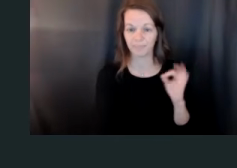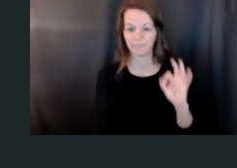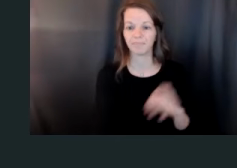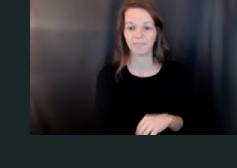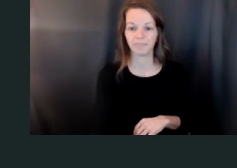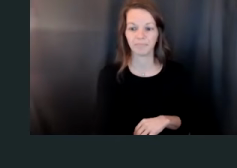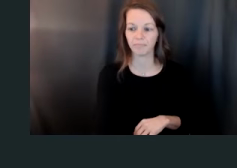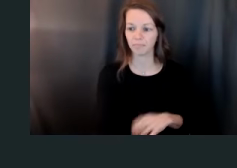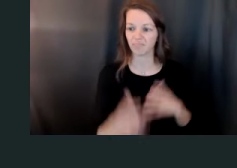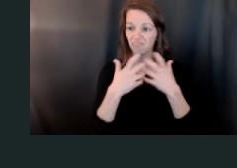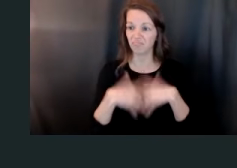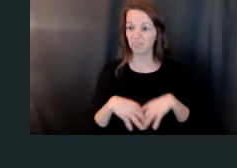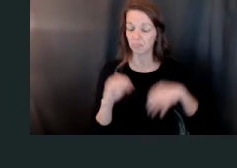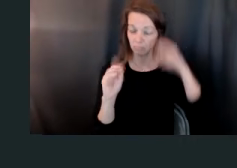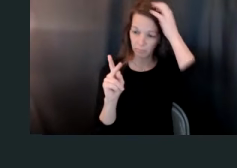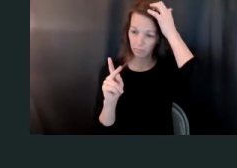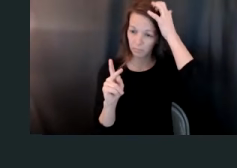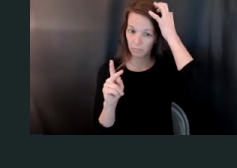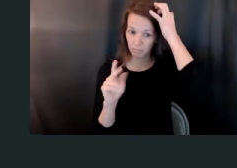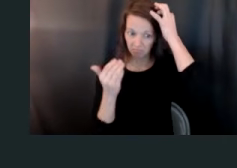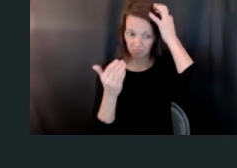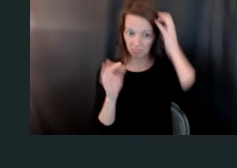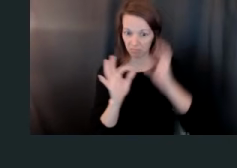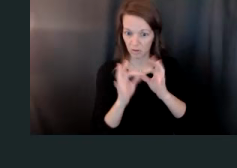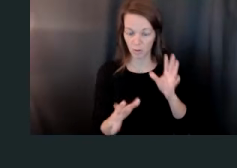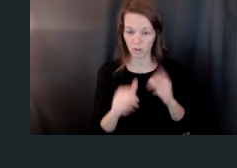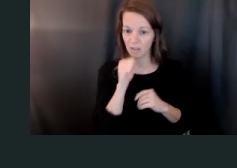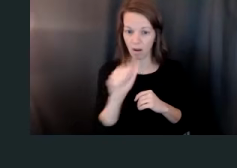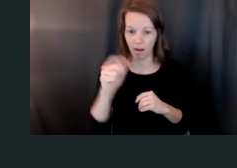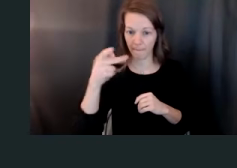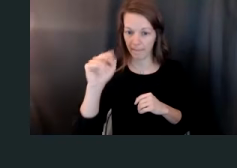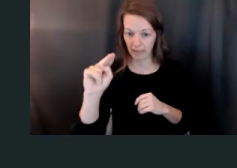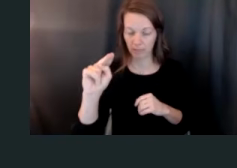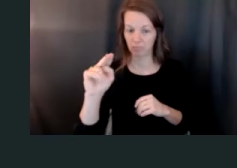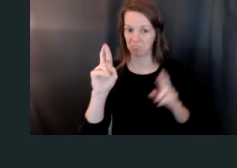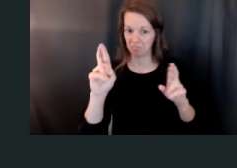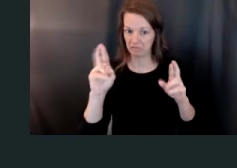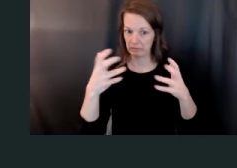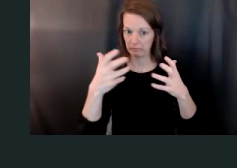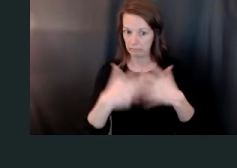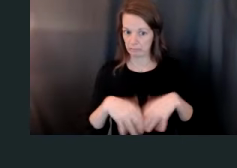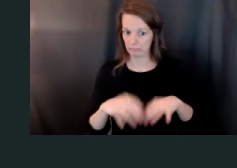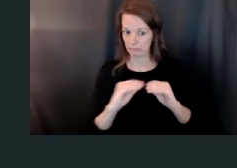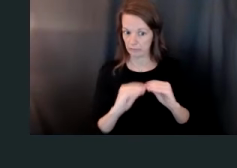about that. And it looks like the interpreter is now pinned, so hopefully that will fix that.